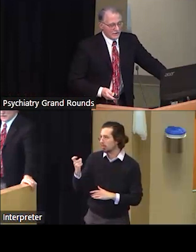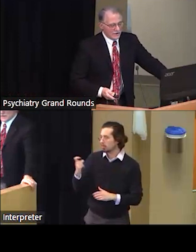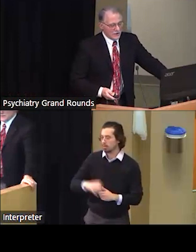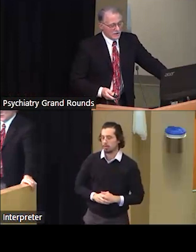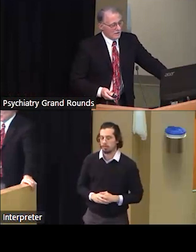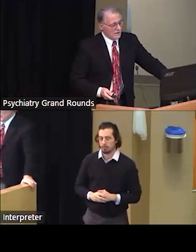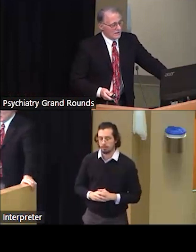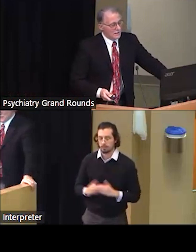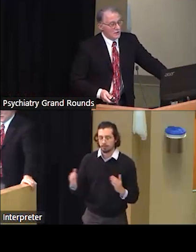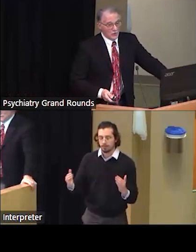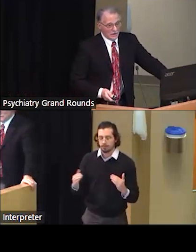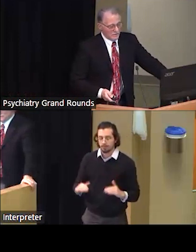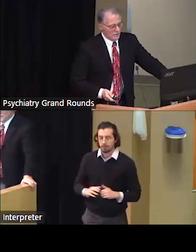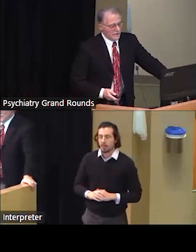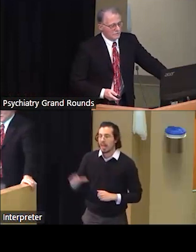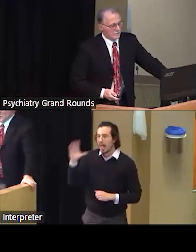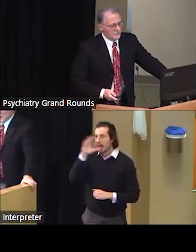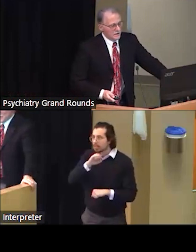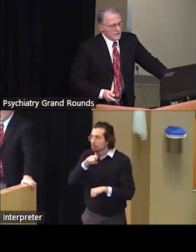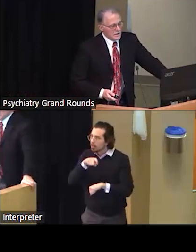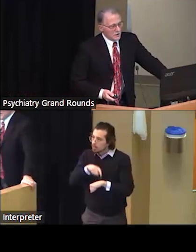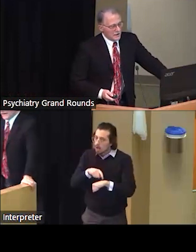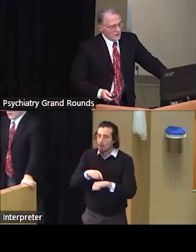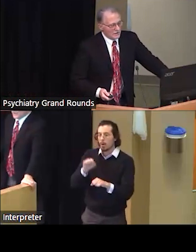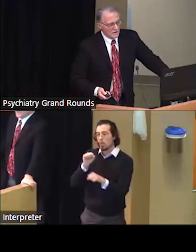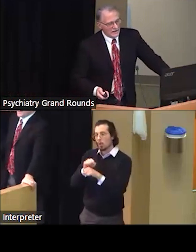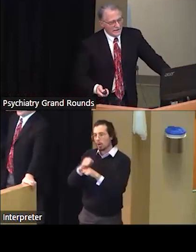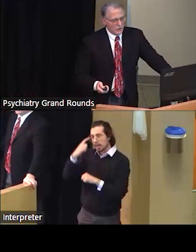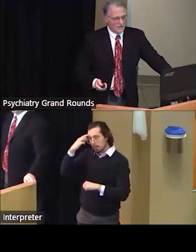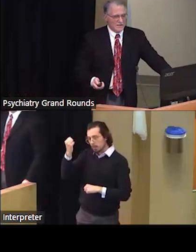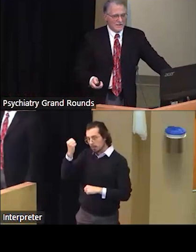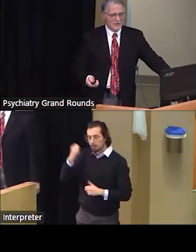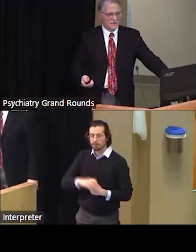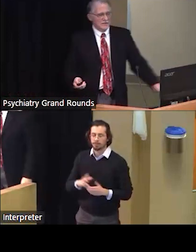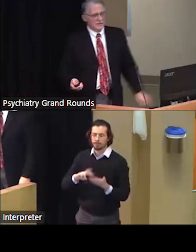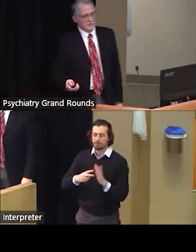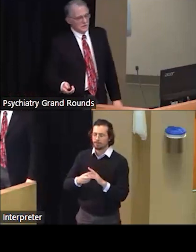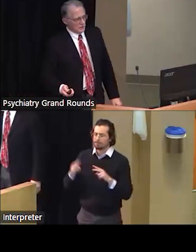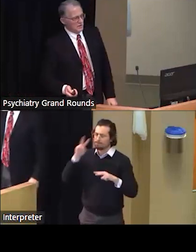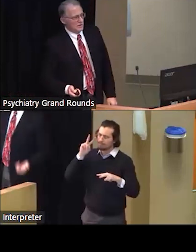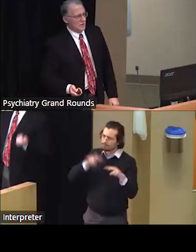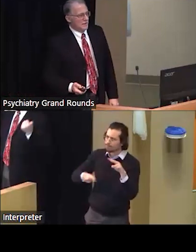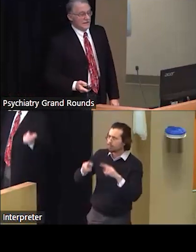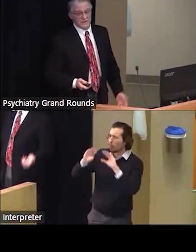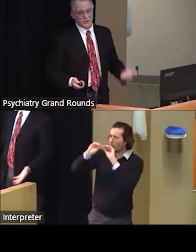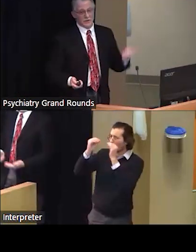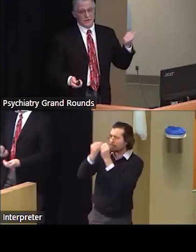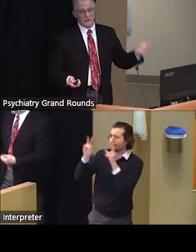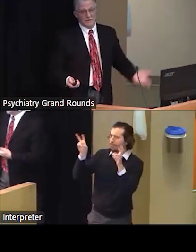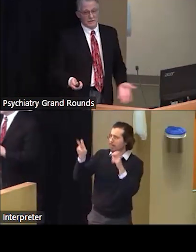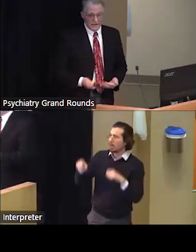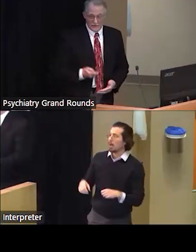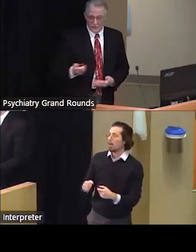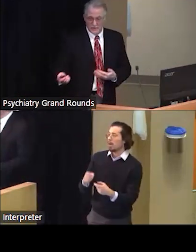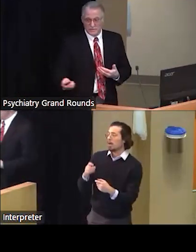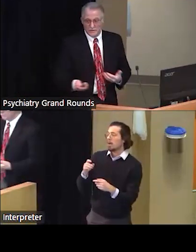Deferring gratification, estimating time in your working memory. So how do we look at organizations? There's been terms that come up, toxic work